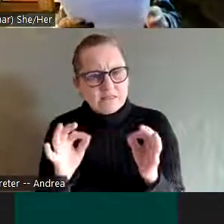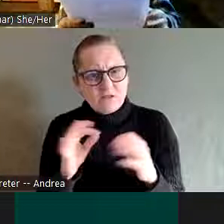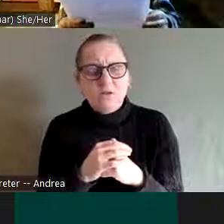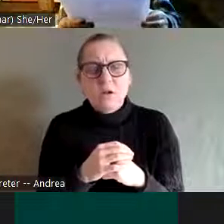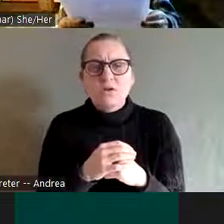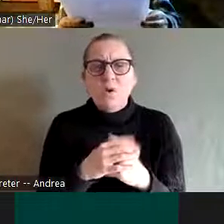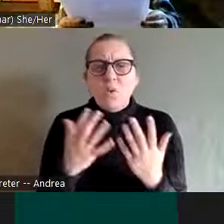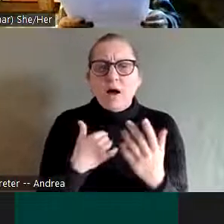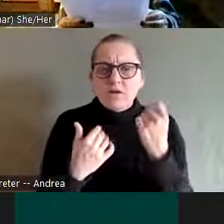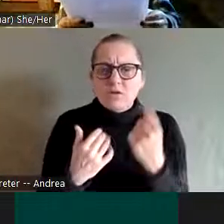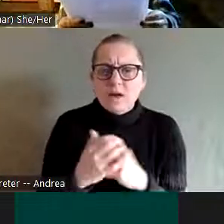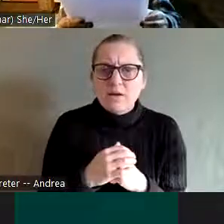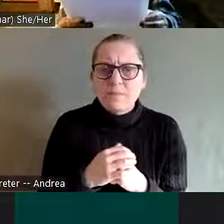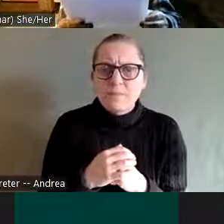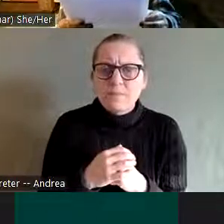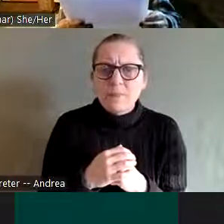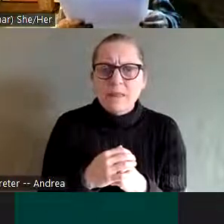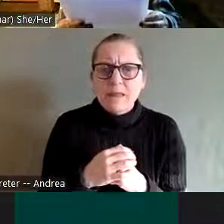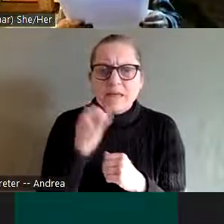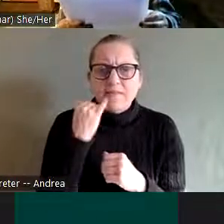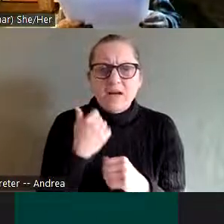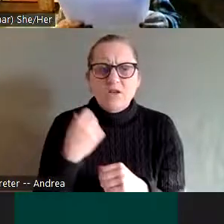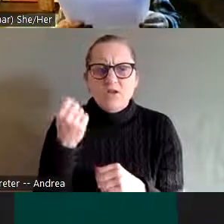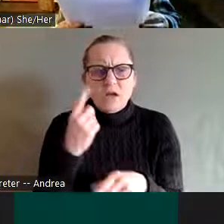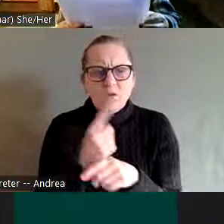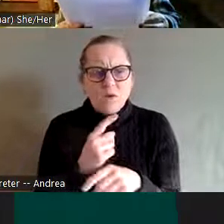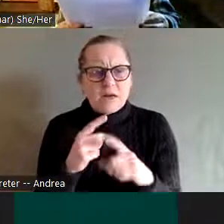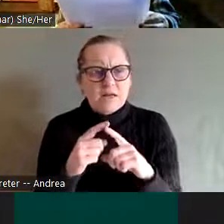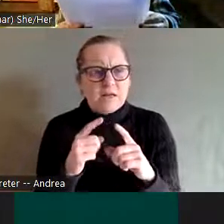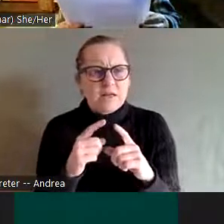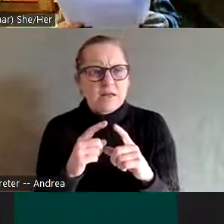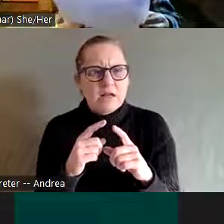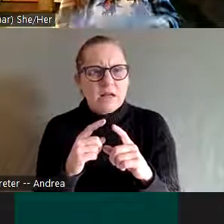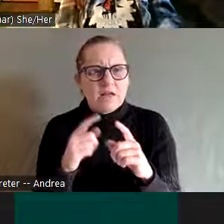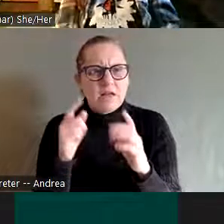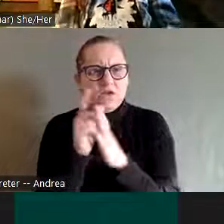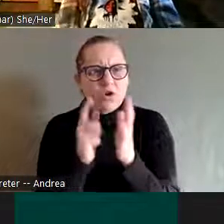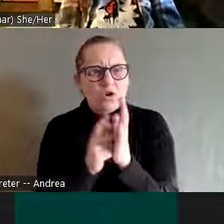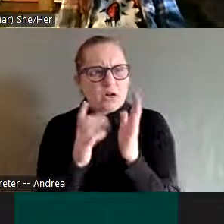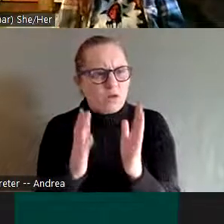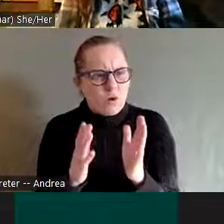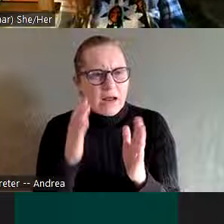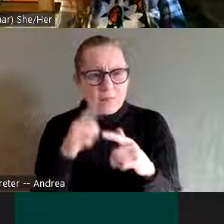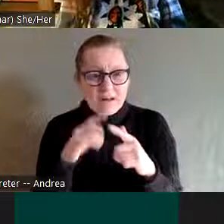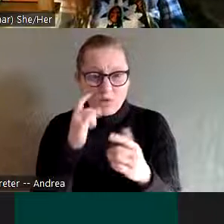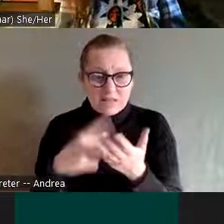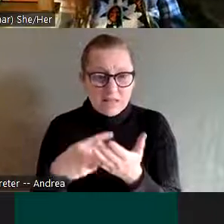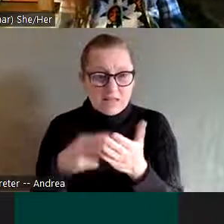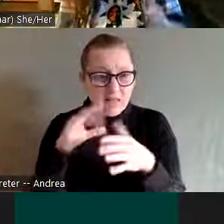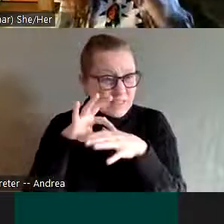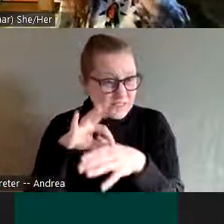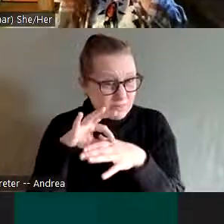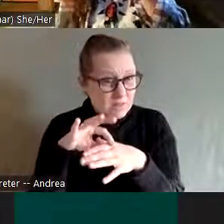that, essentially, if I'm understanding Deputy City Attorney Ames properly, that if we discuss the substance